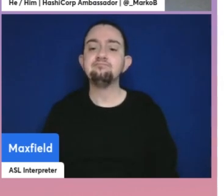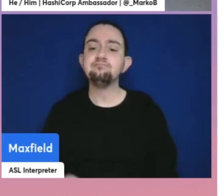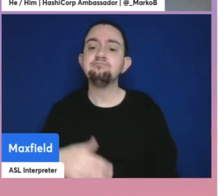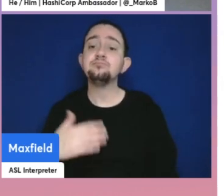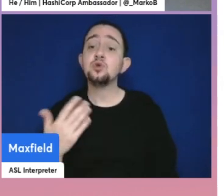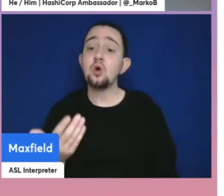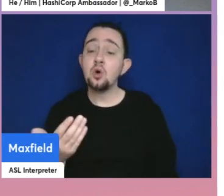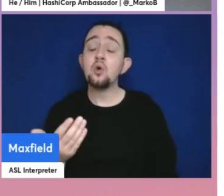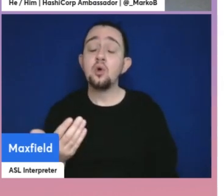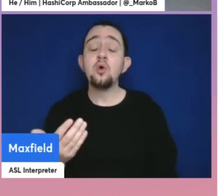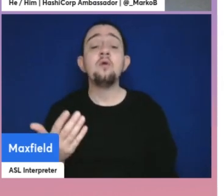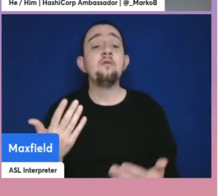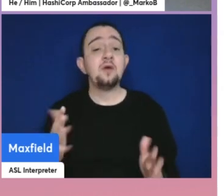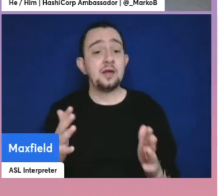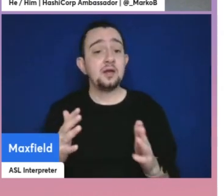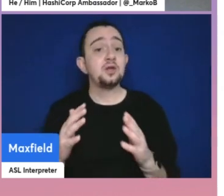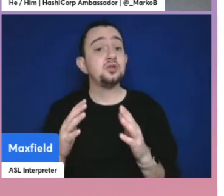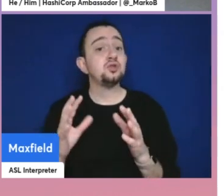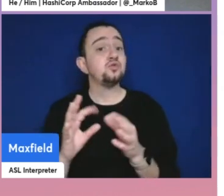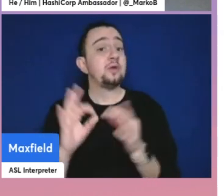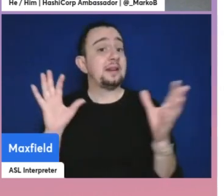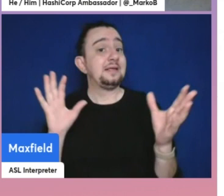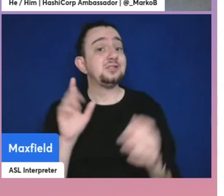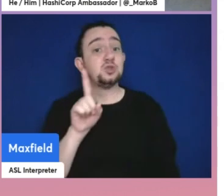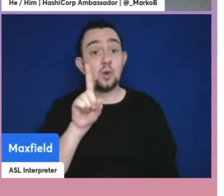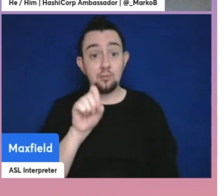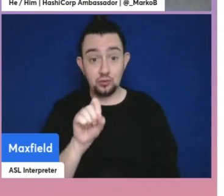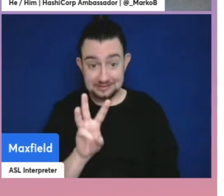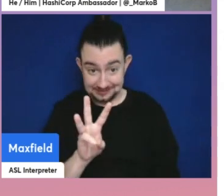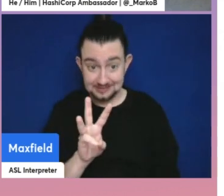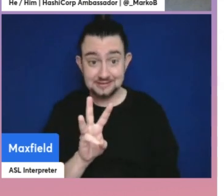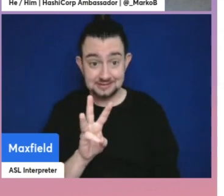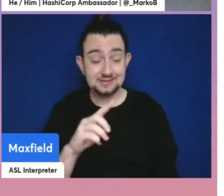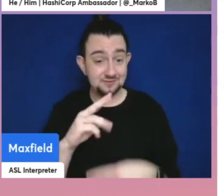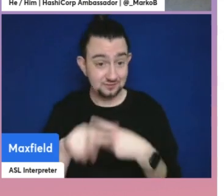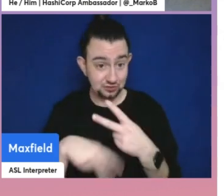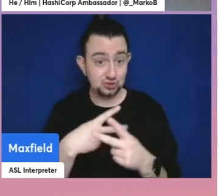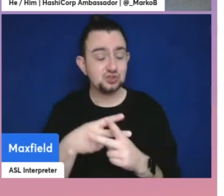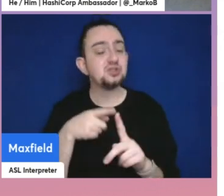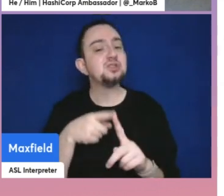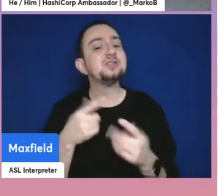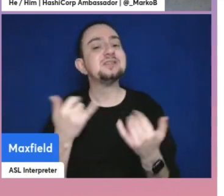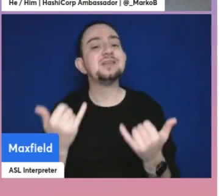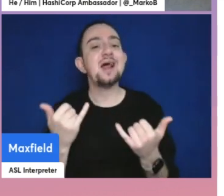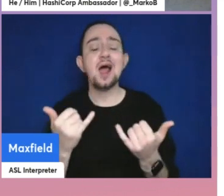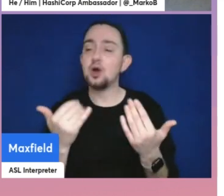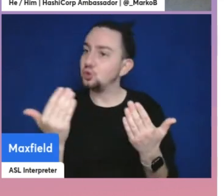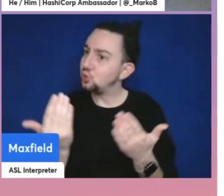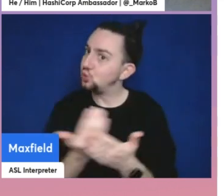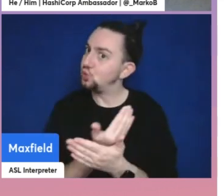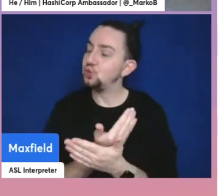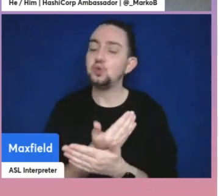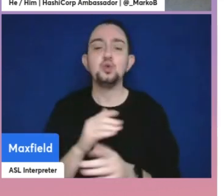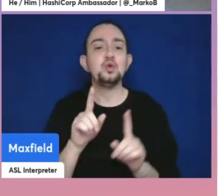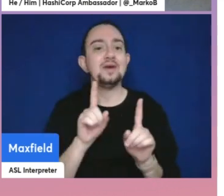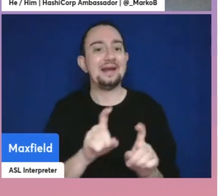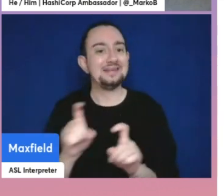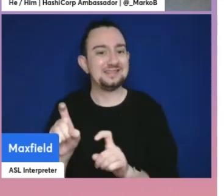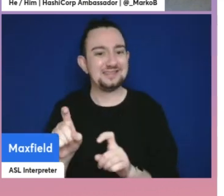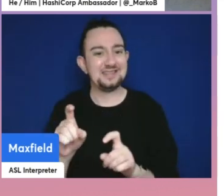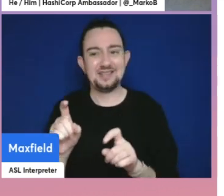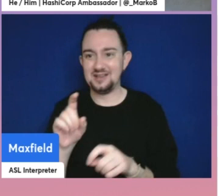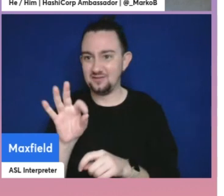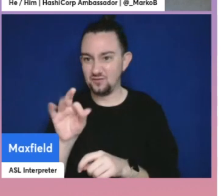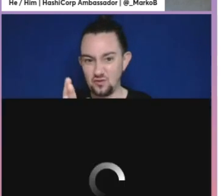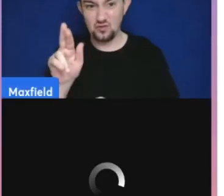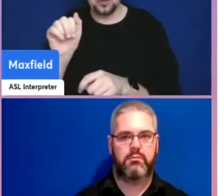With the release of 1.6, that actually brought a new testing framework in